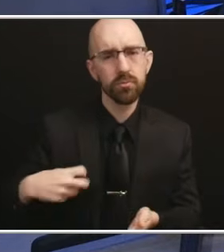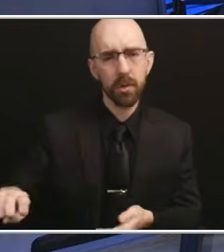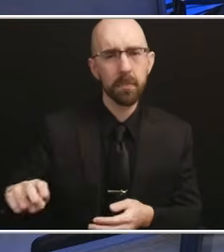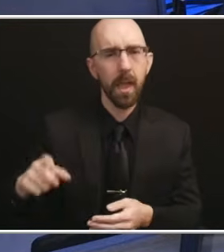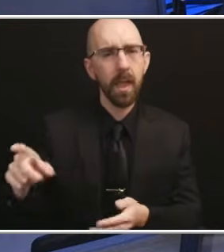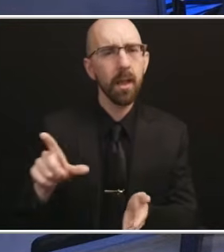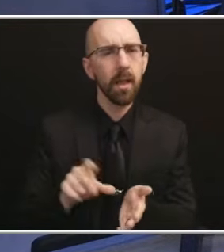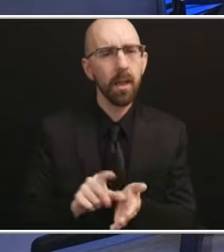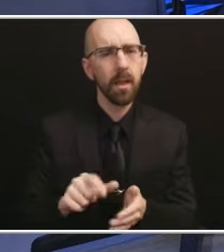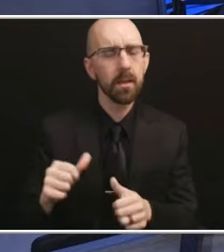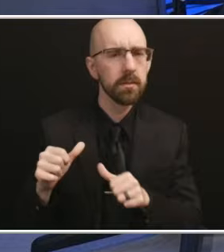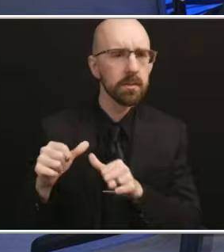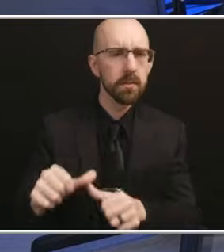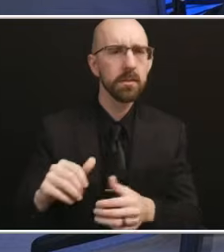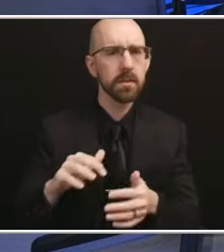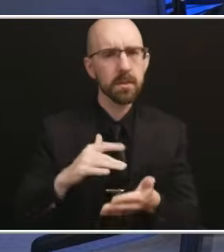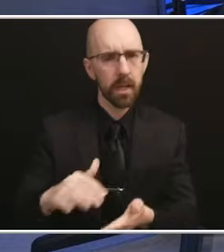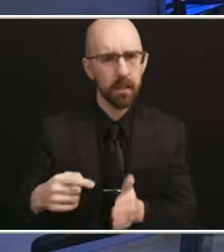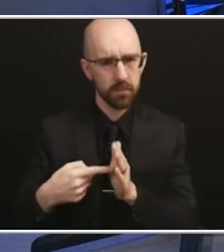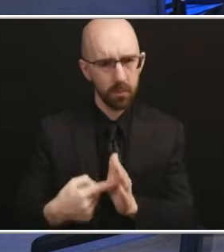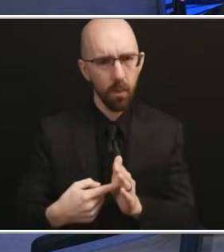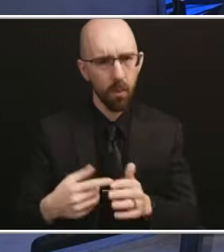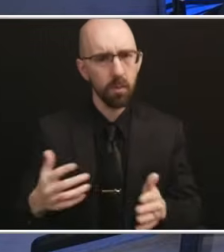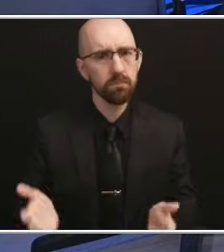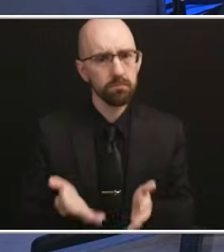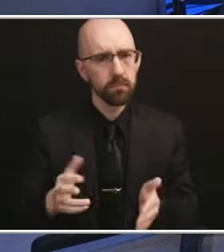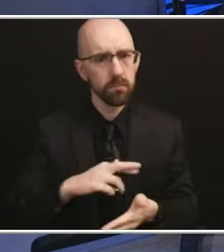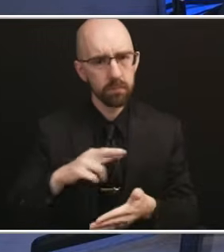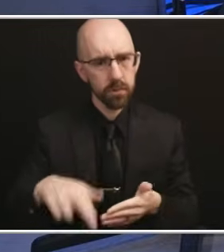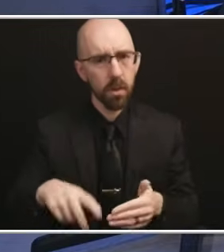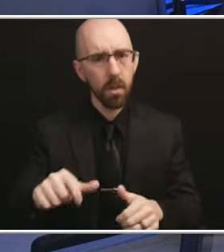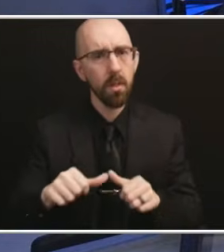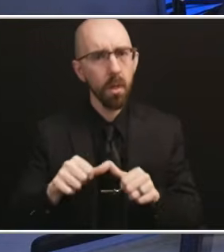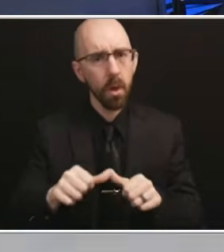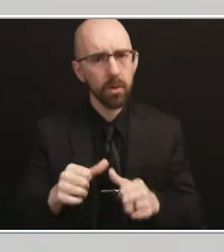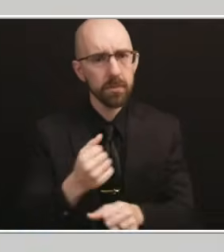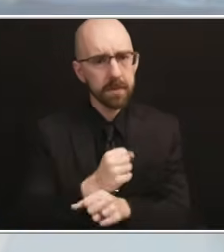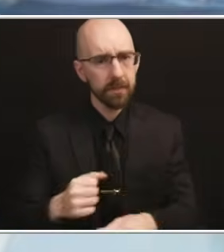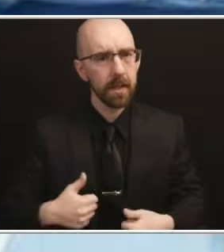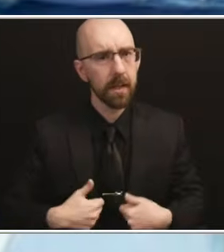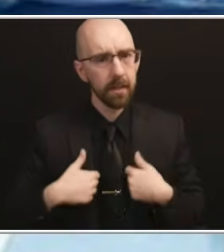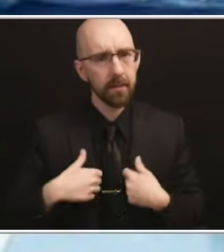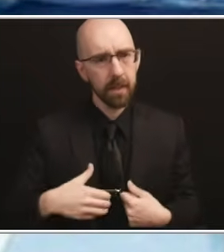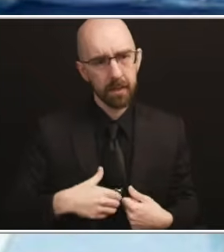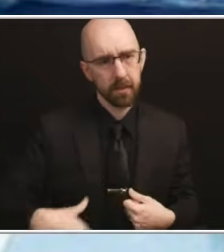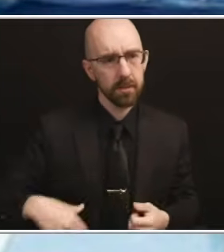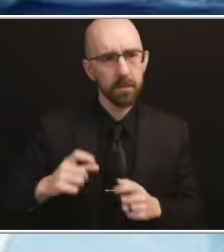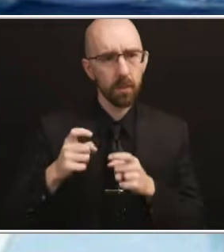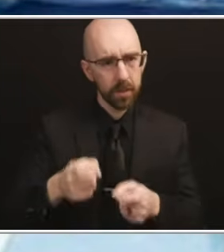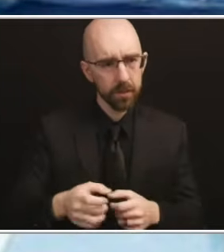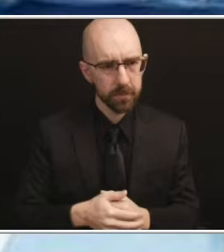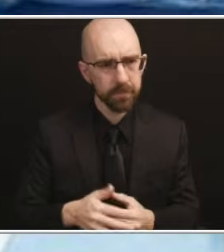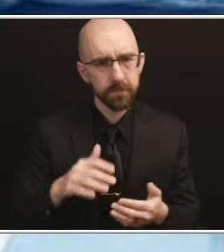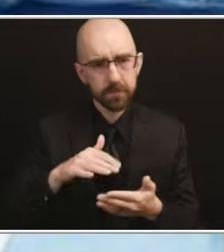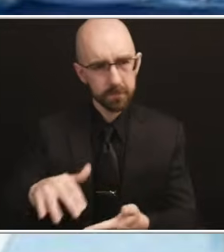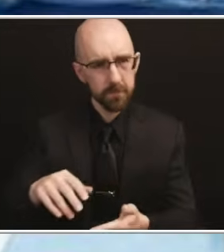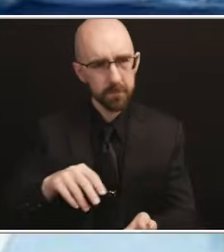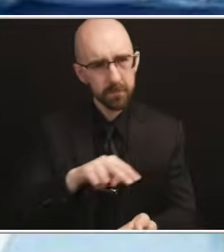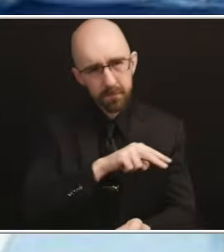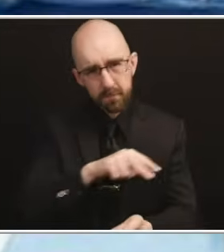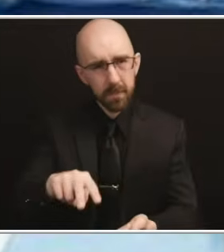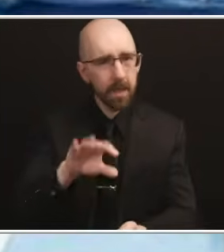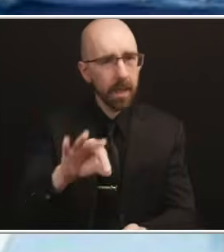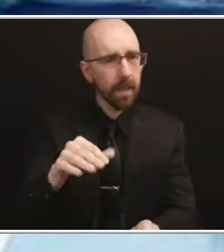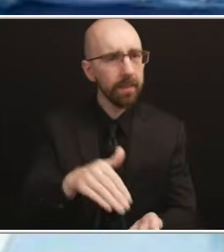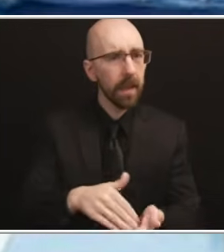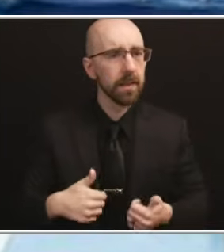that showed encouraging results on the long-term safety of living liver donation. The study looked at nearly 9,000 living liver donors,